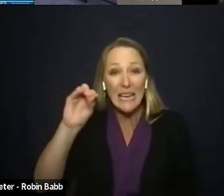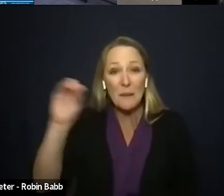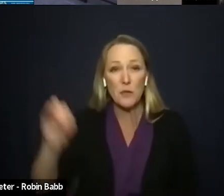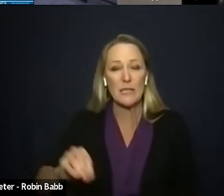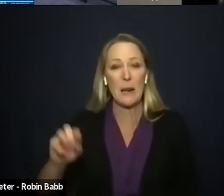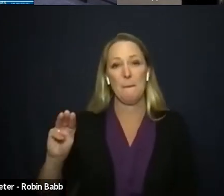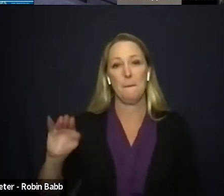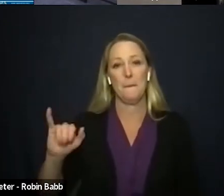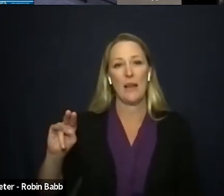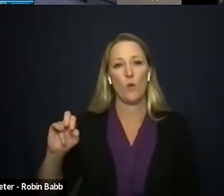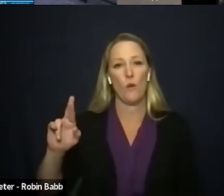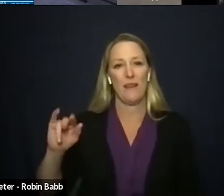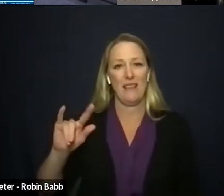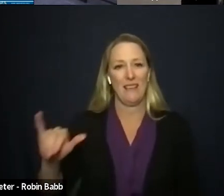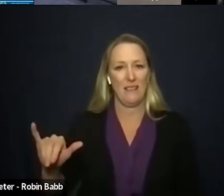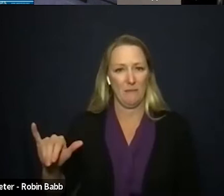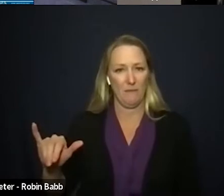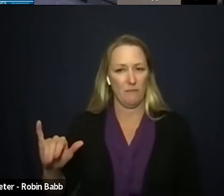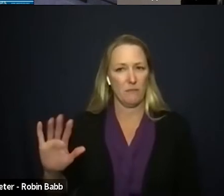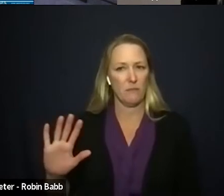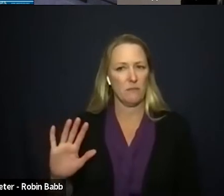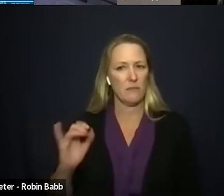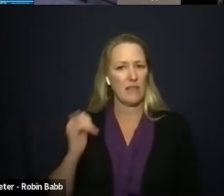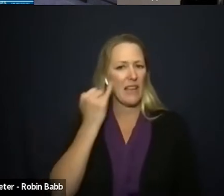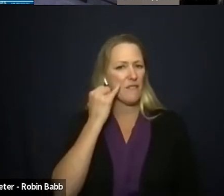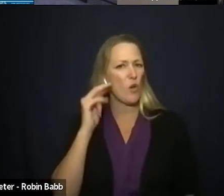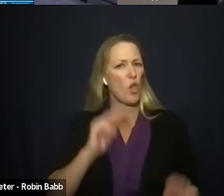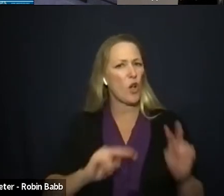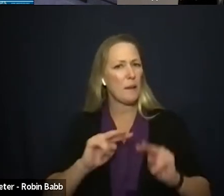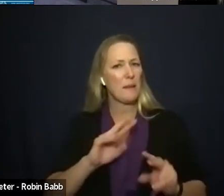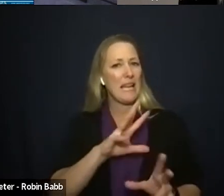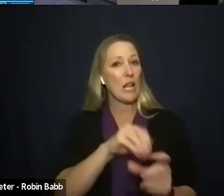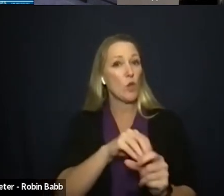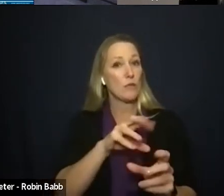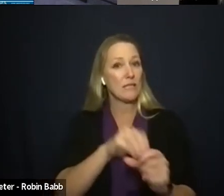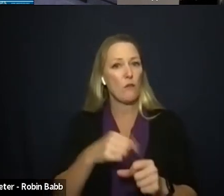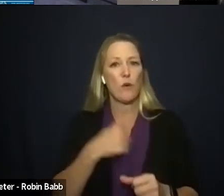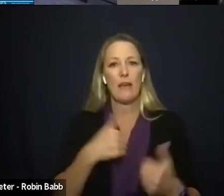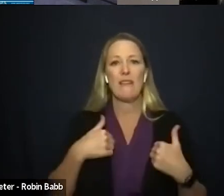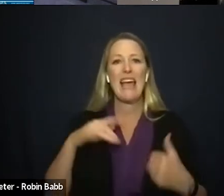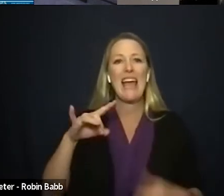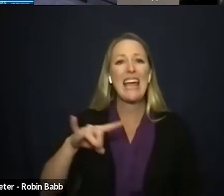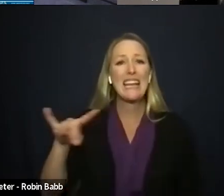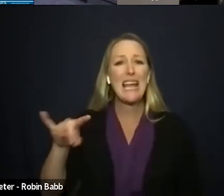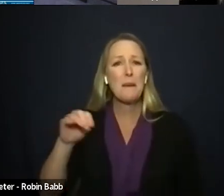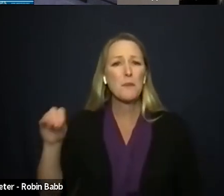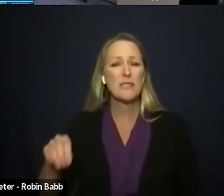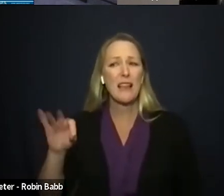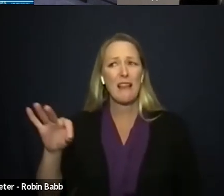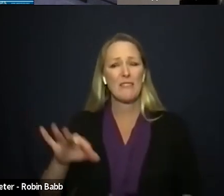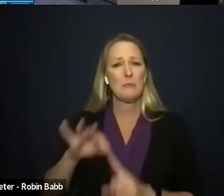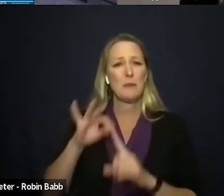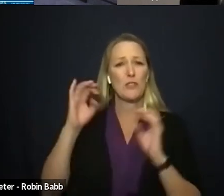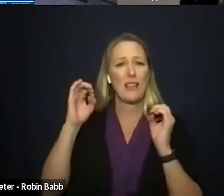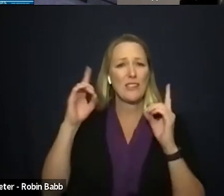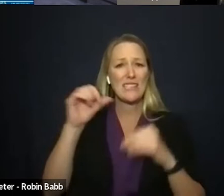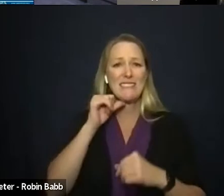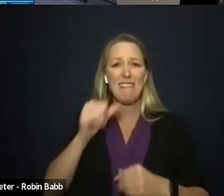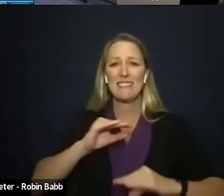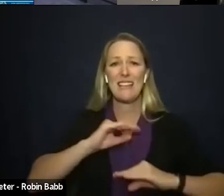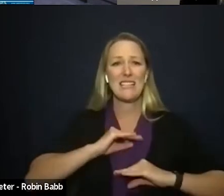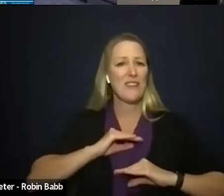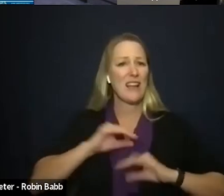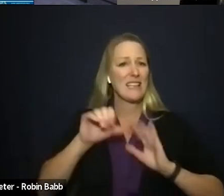when you look at being inclusive we have 88 percent of the special ed kids aren't meeting the standards in literacy